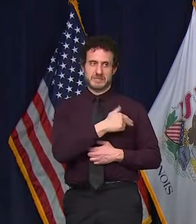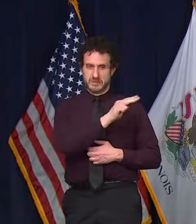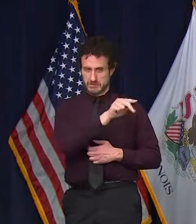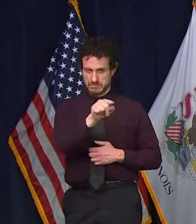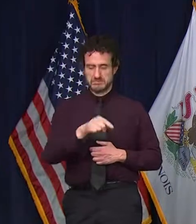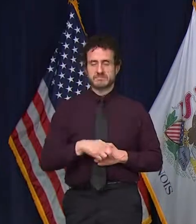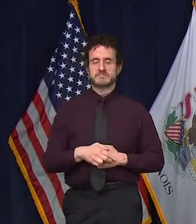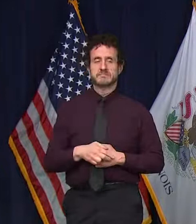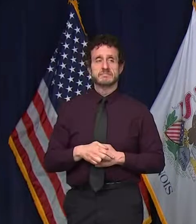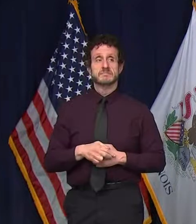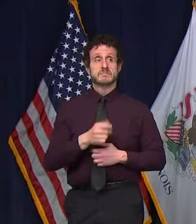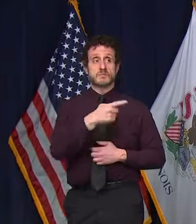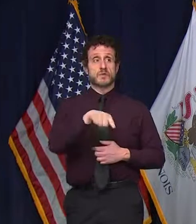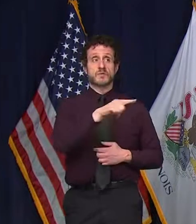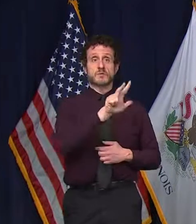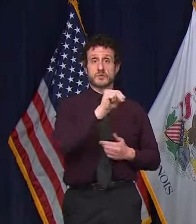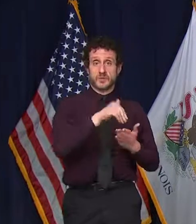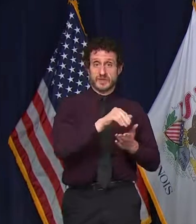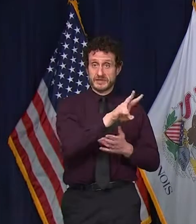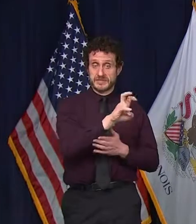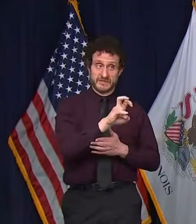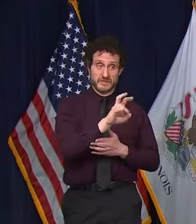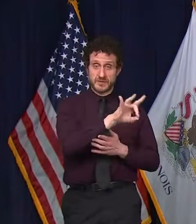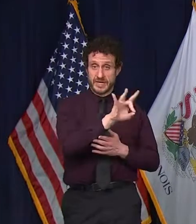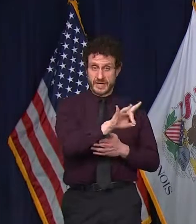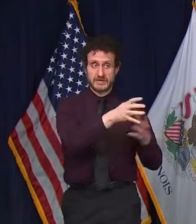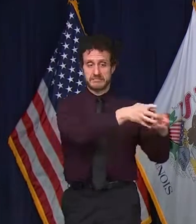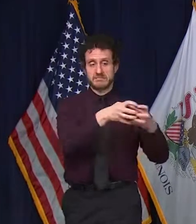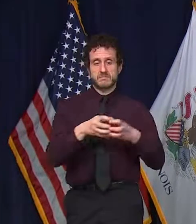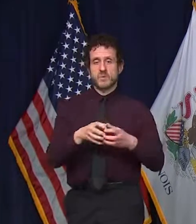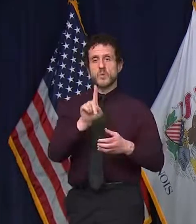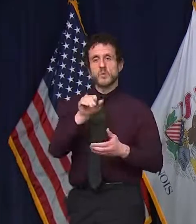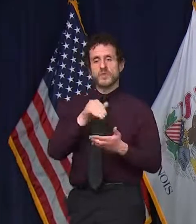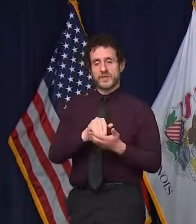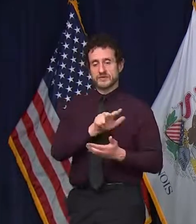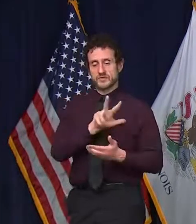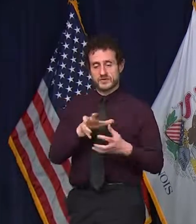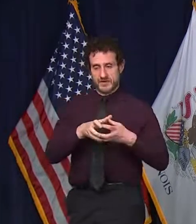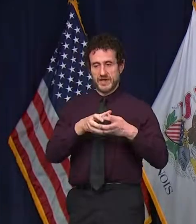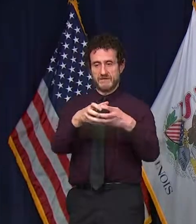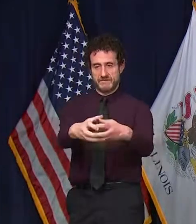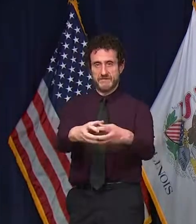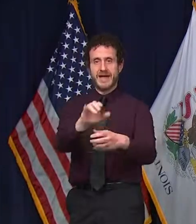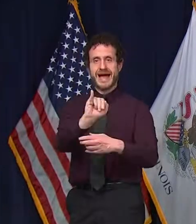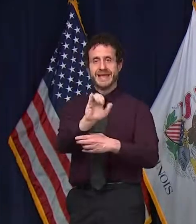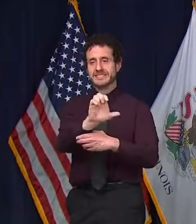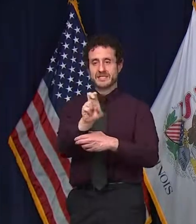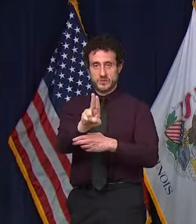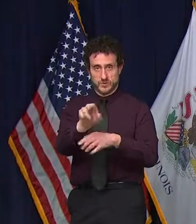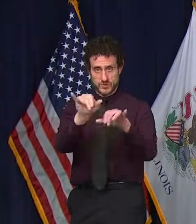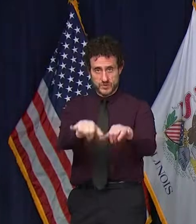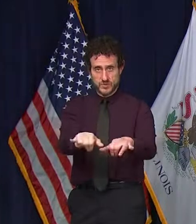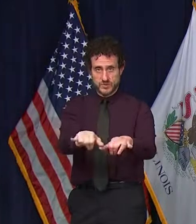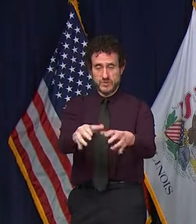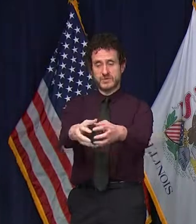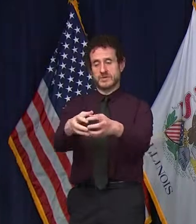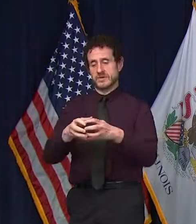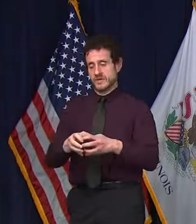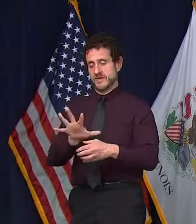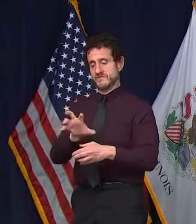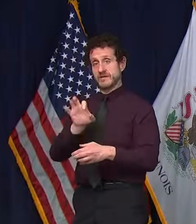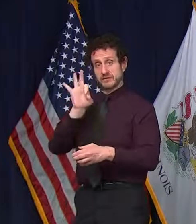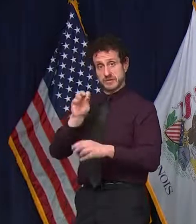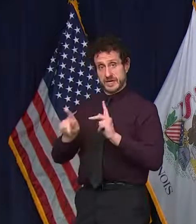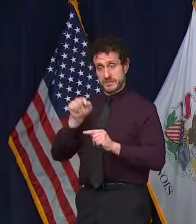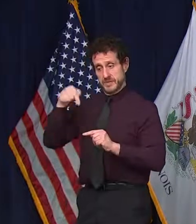COVID-19, and of those 3,788, 1,035 patients were in the ICU, and 590 individuals were